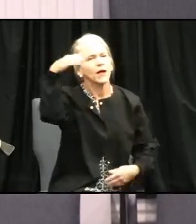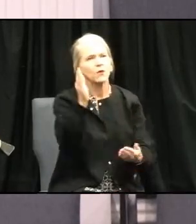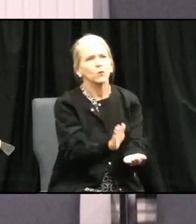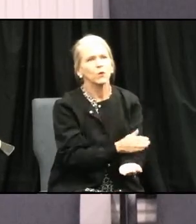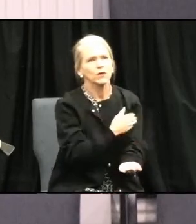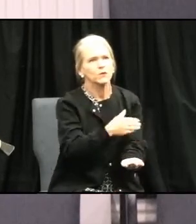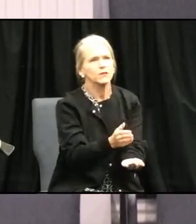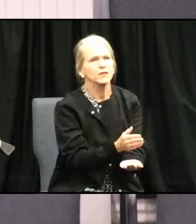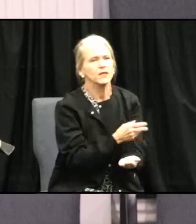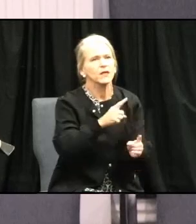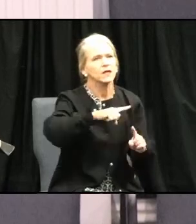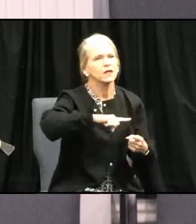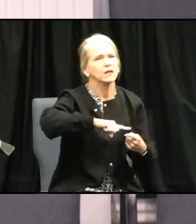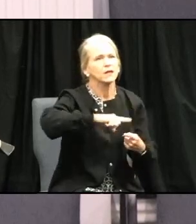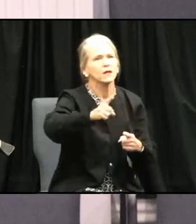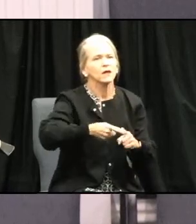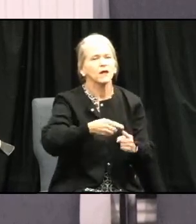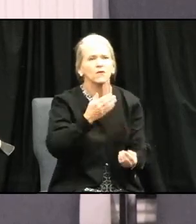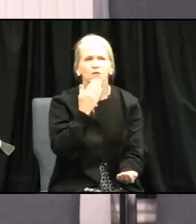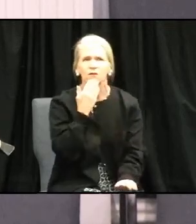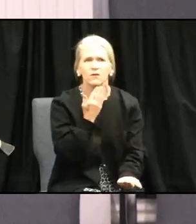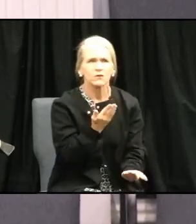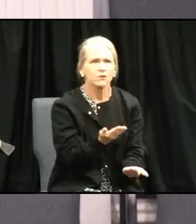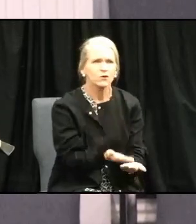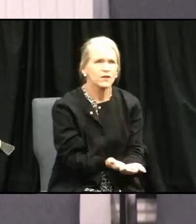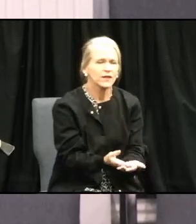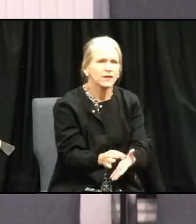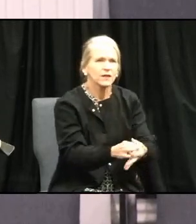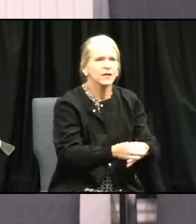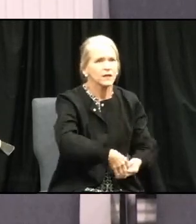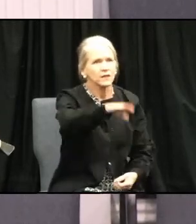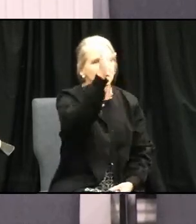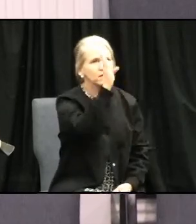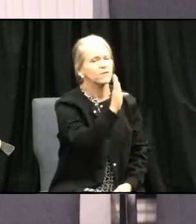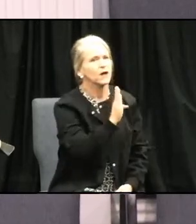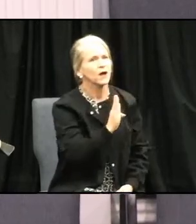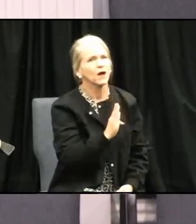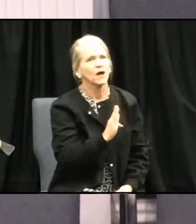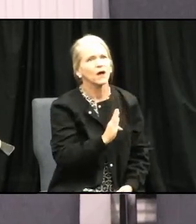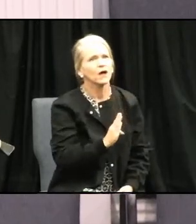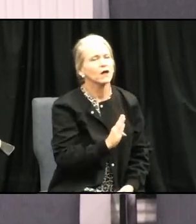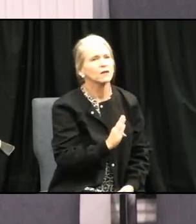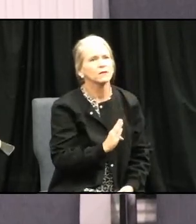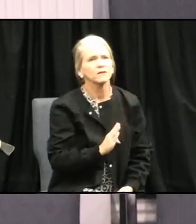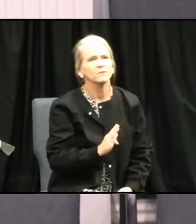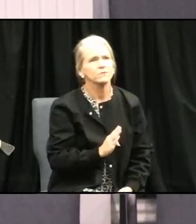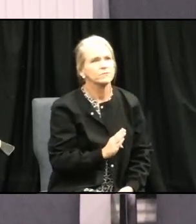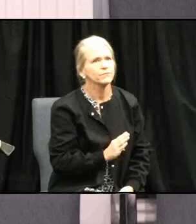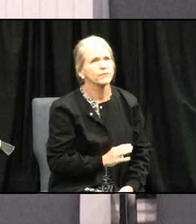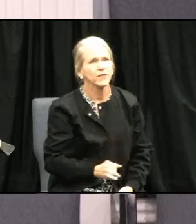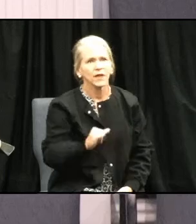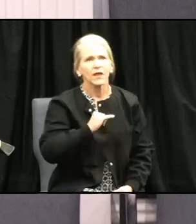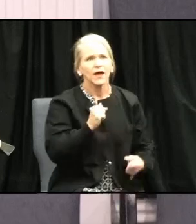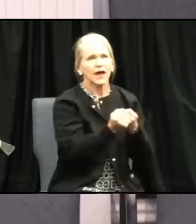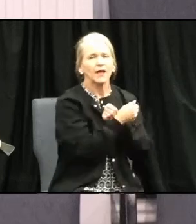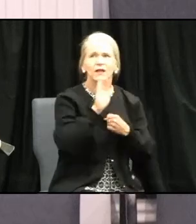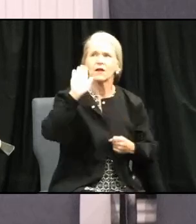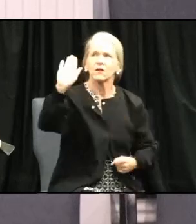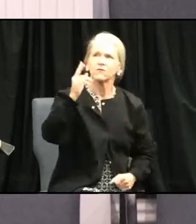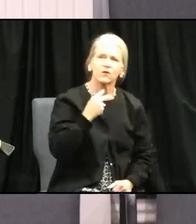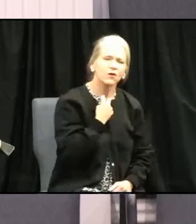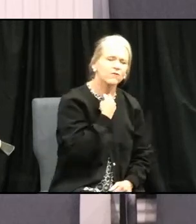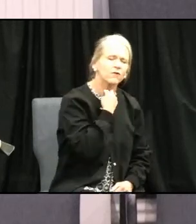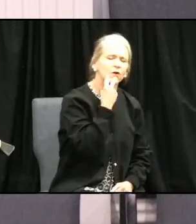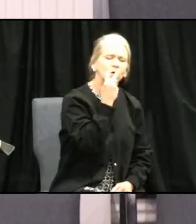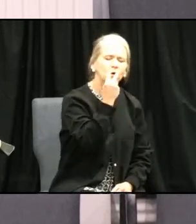able, I will sing of the goodness of God. I